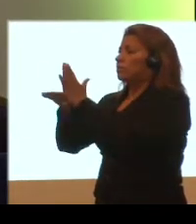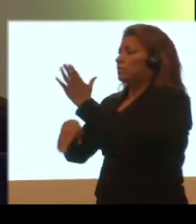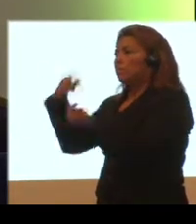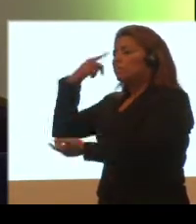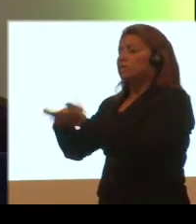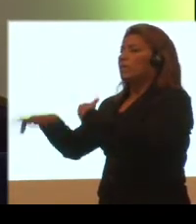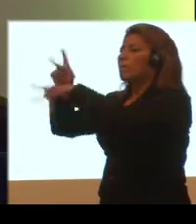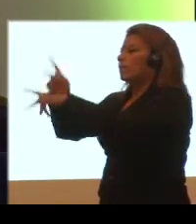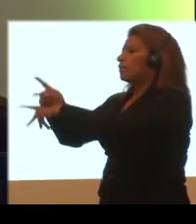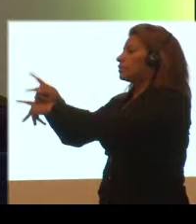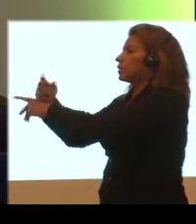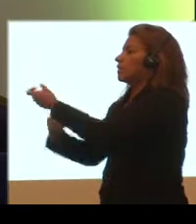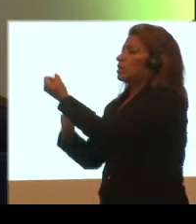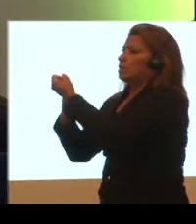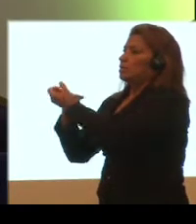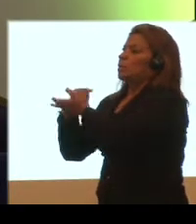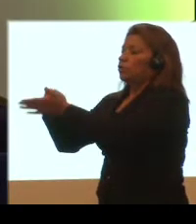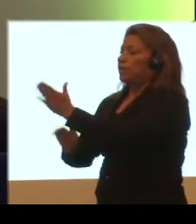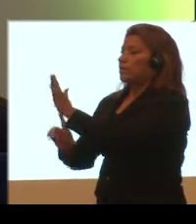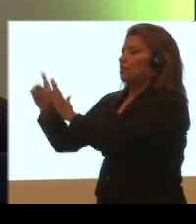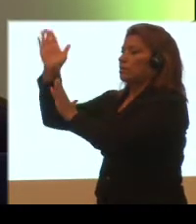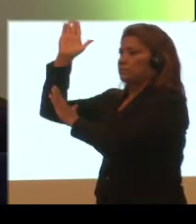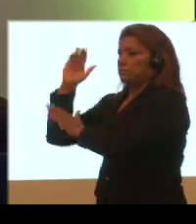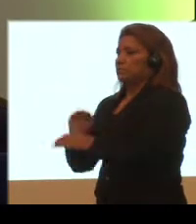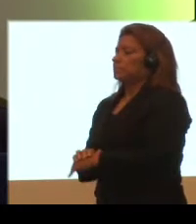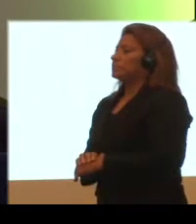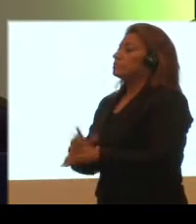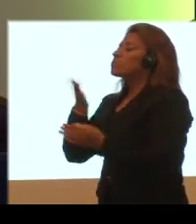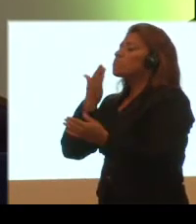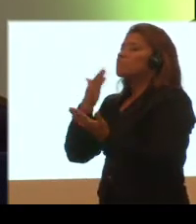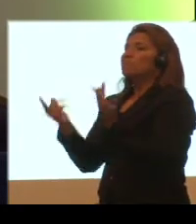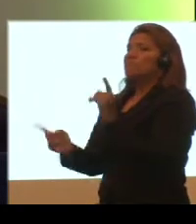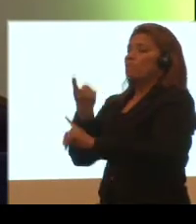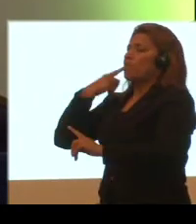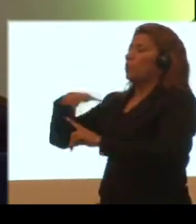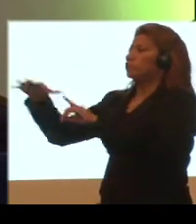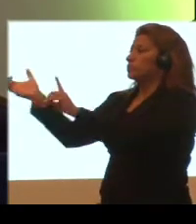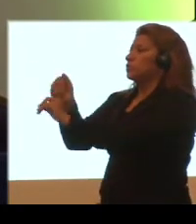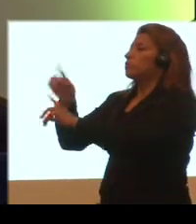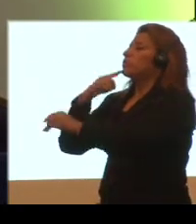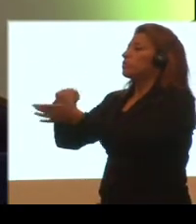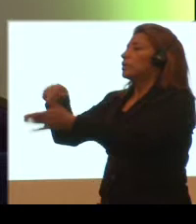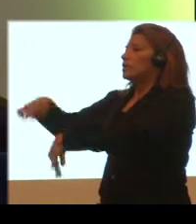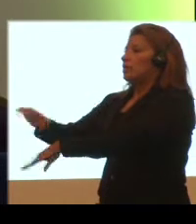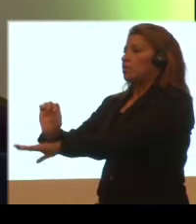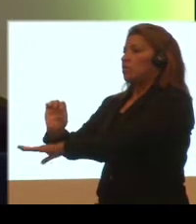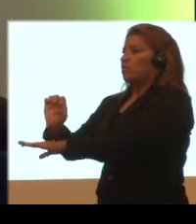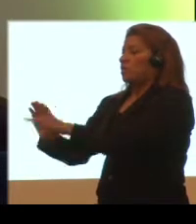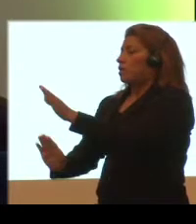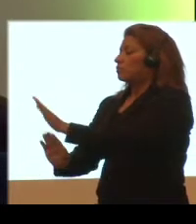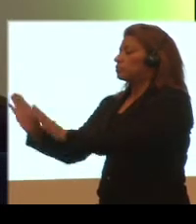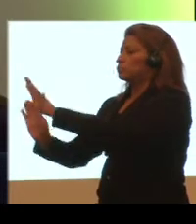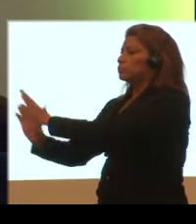protect the progress of development. The main achievements in Ecuador regarding the